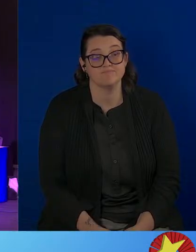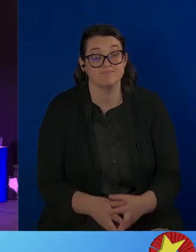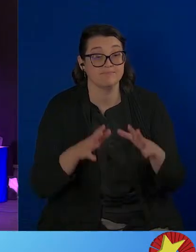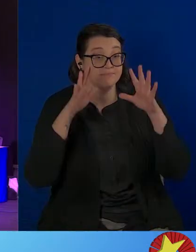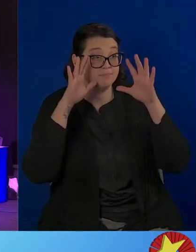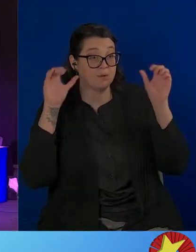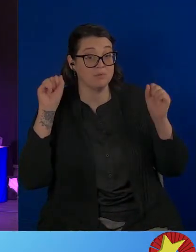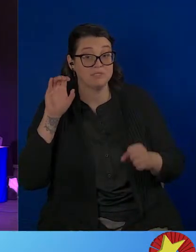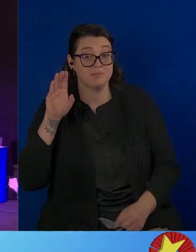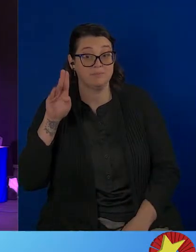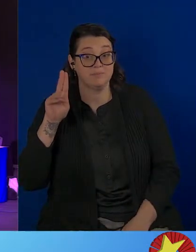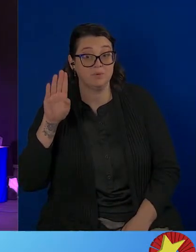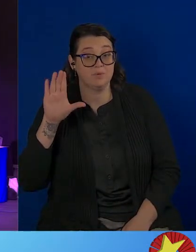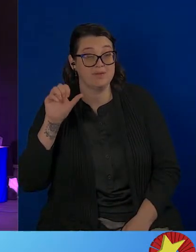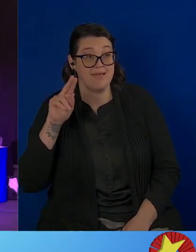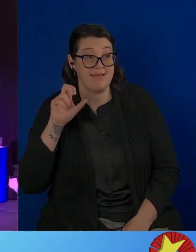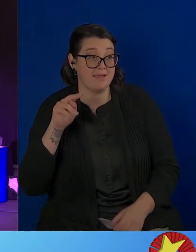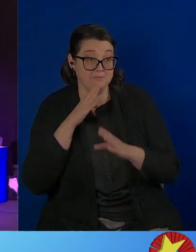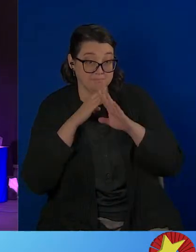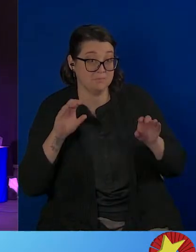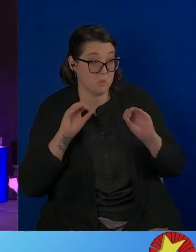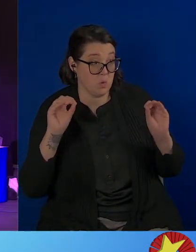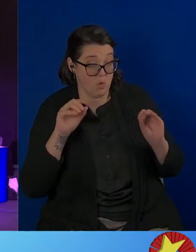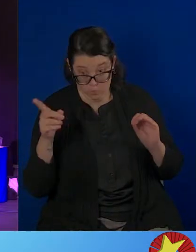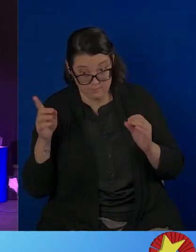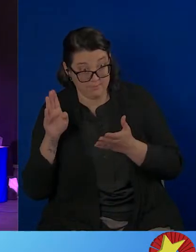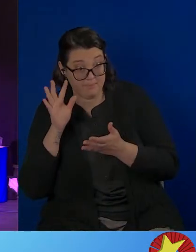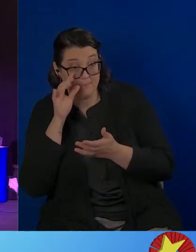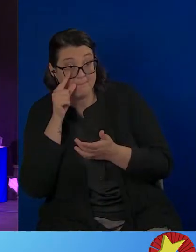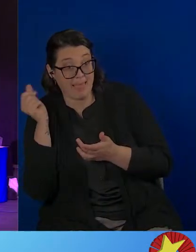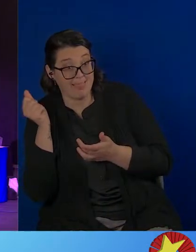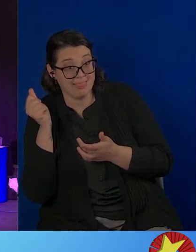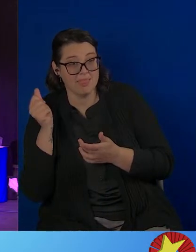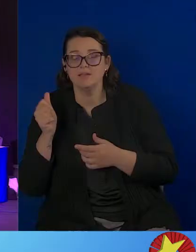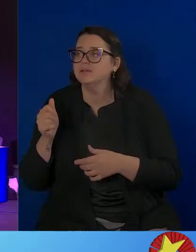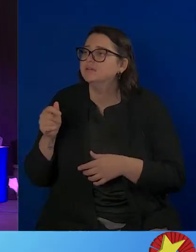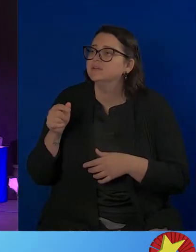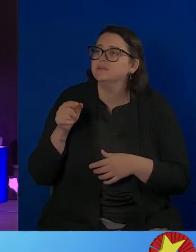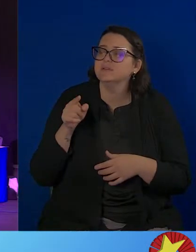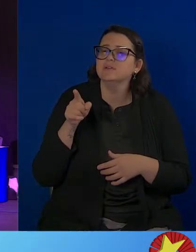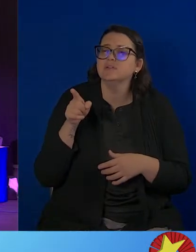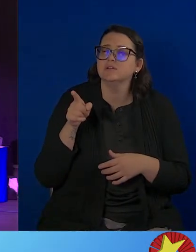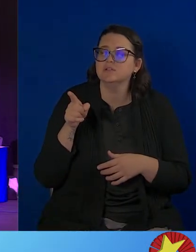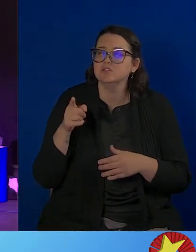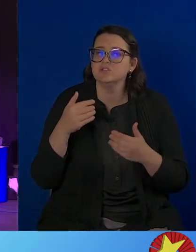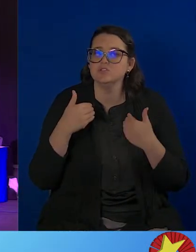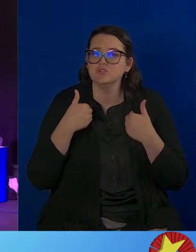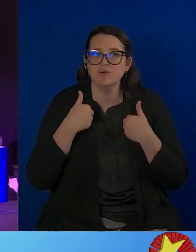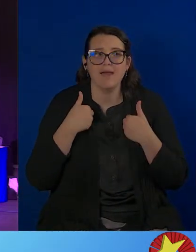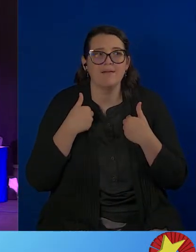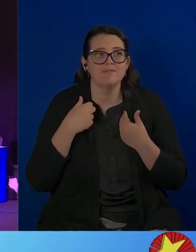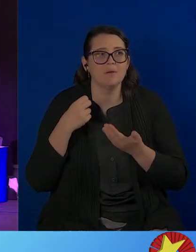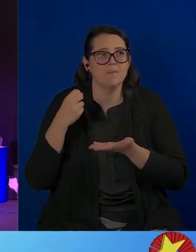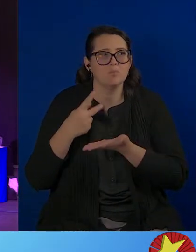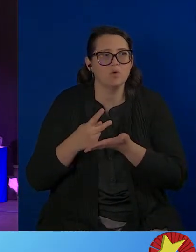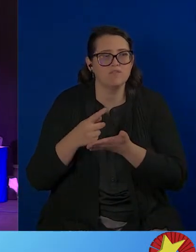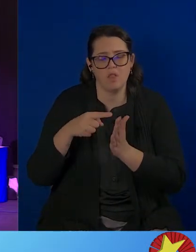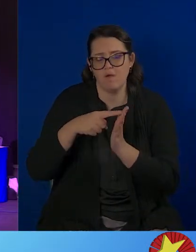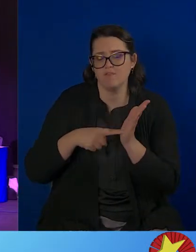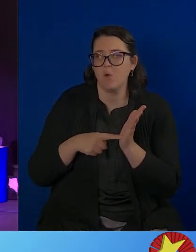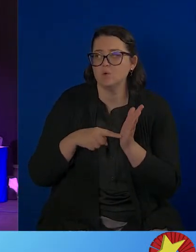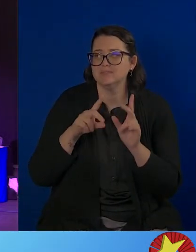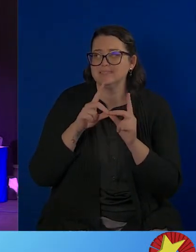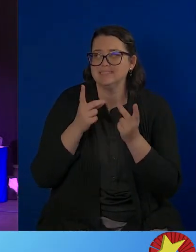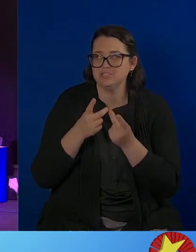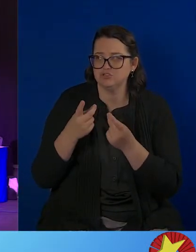No questions? Do you have a question, Bill? Is there an approval of those districts that are listed here? Is that part